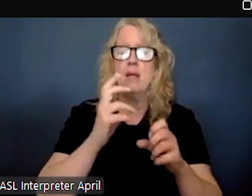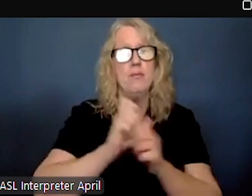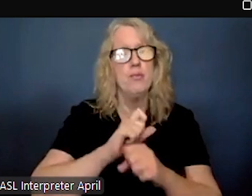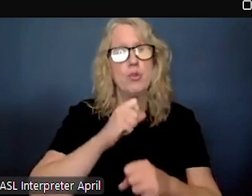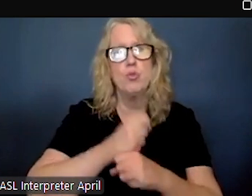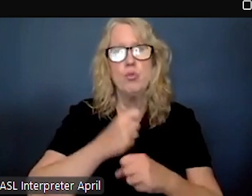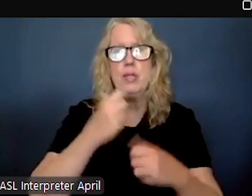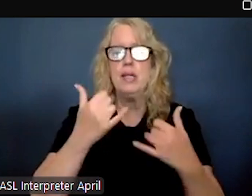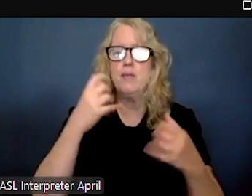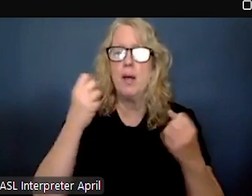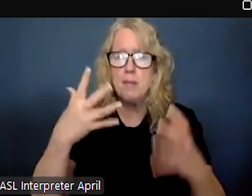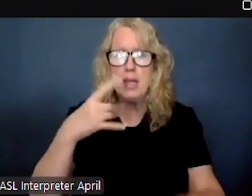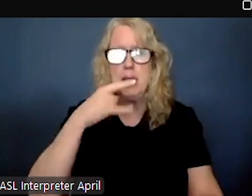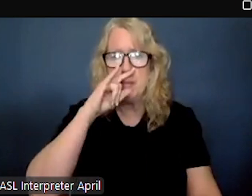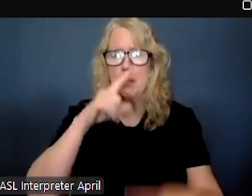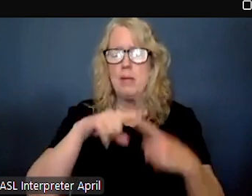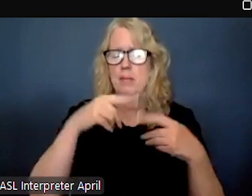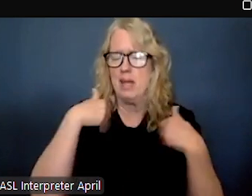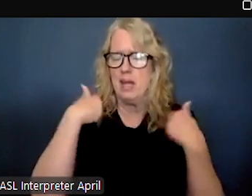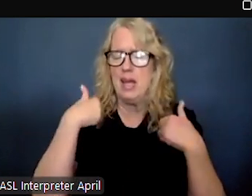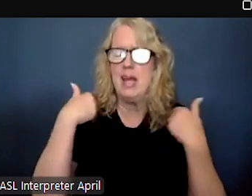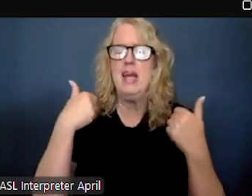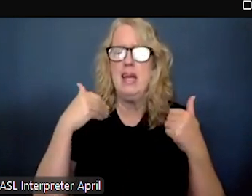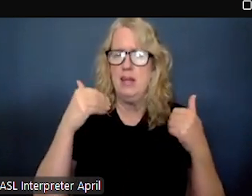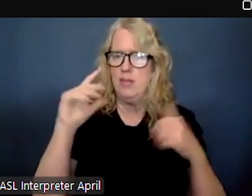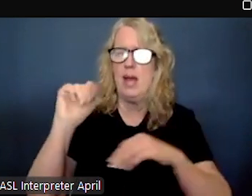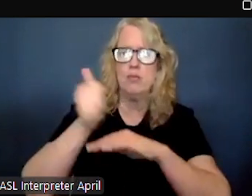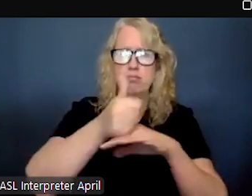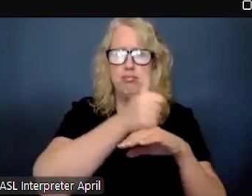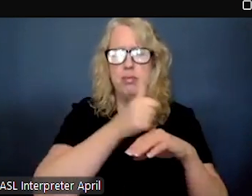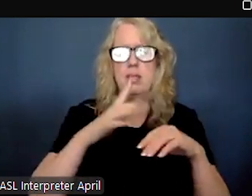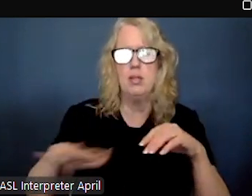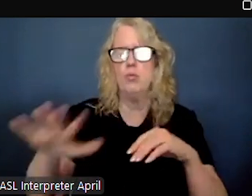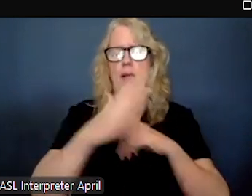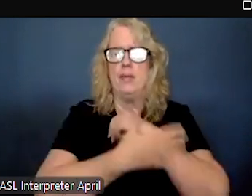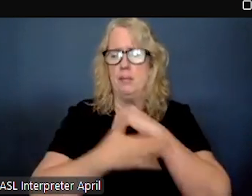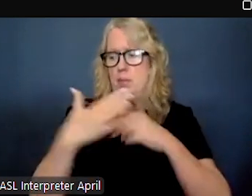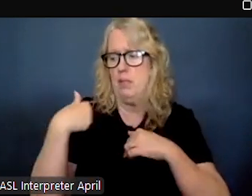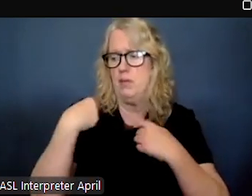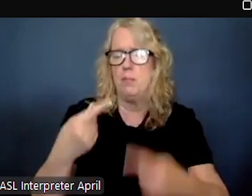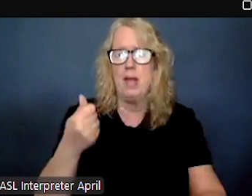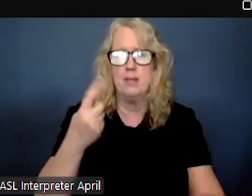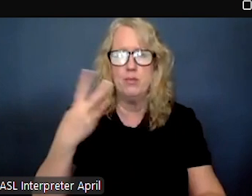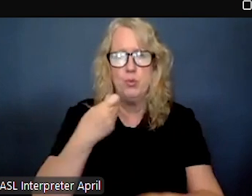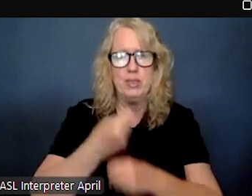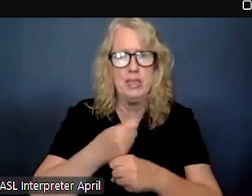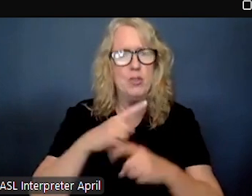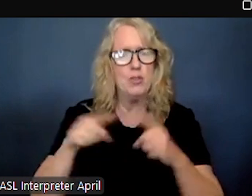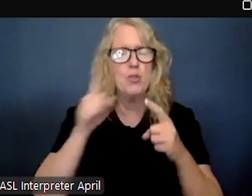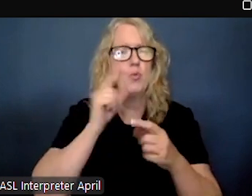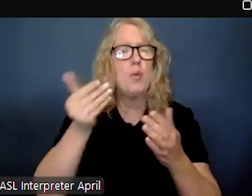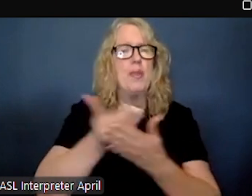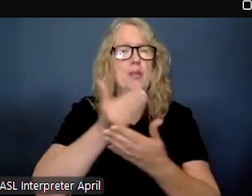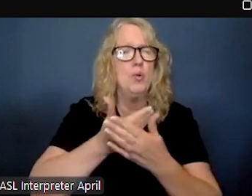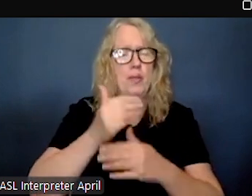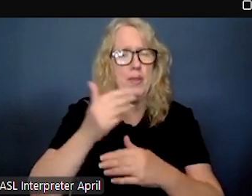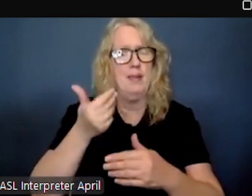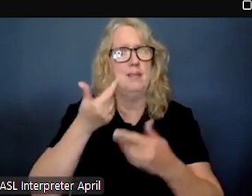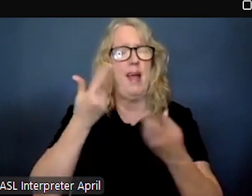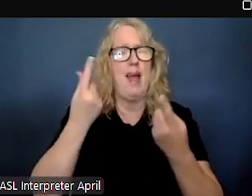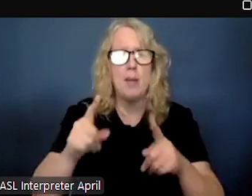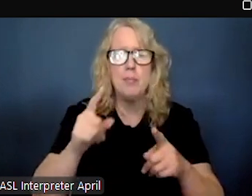of pediatric adolescent empath units around the country in the last few years. It's one of the hottest things going on in Empath,